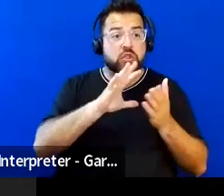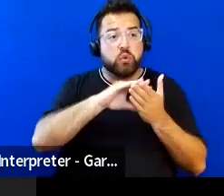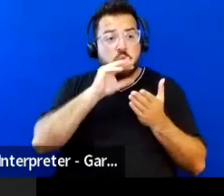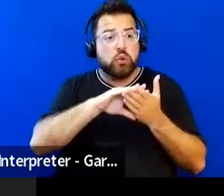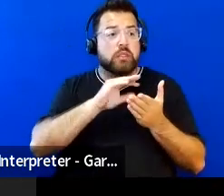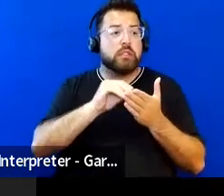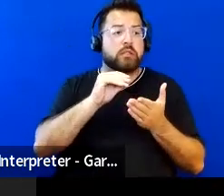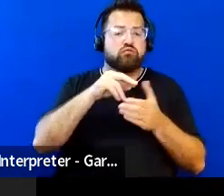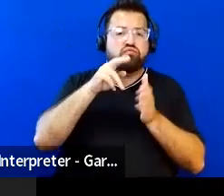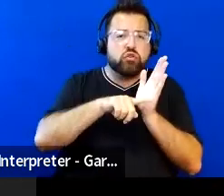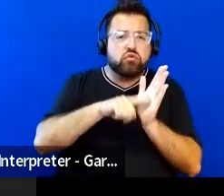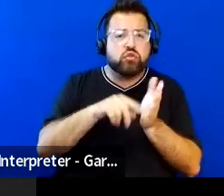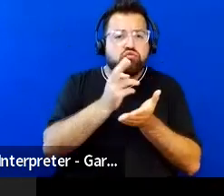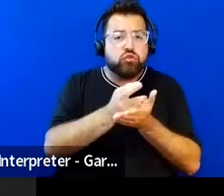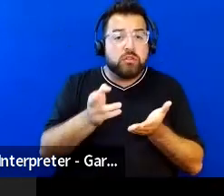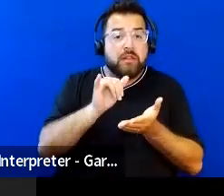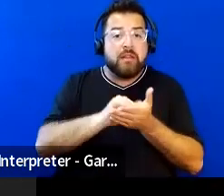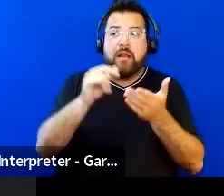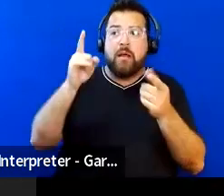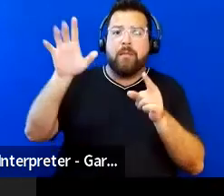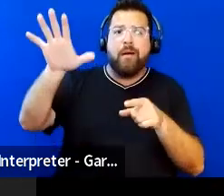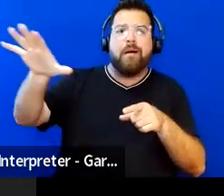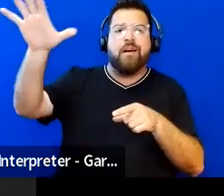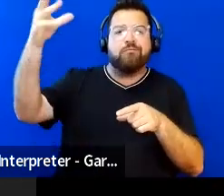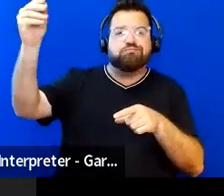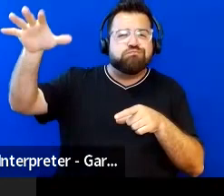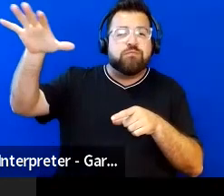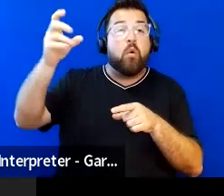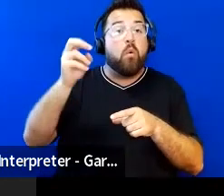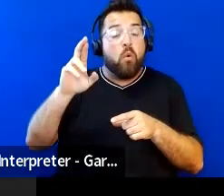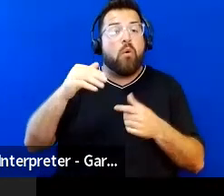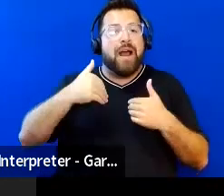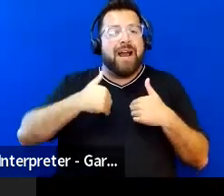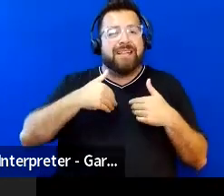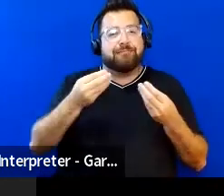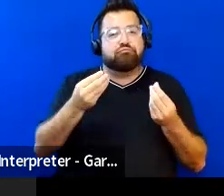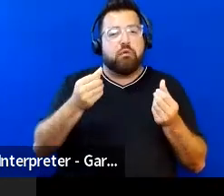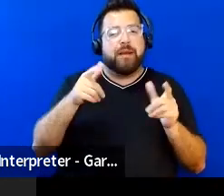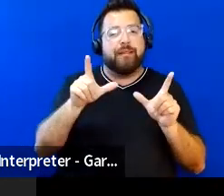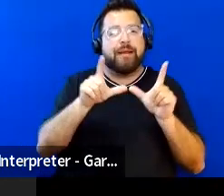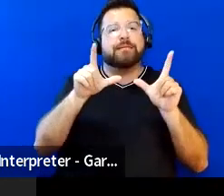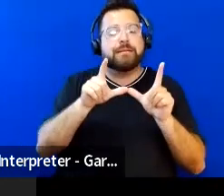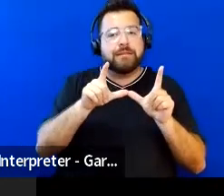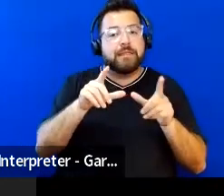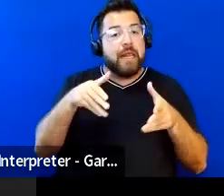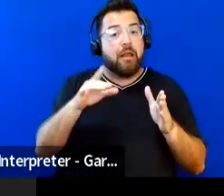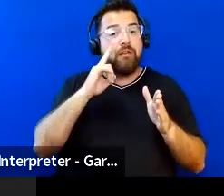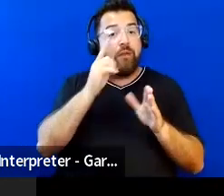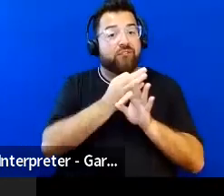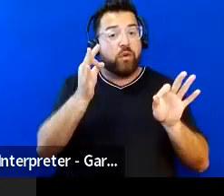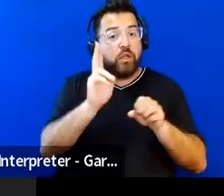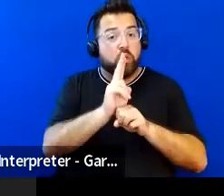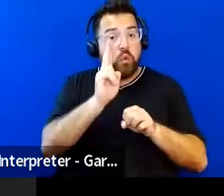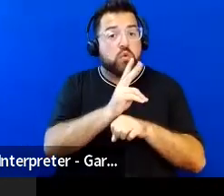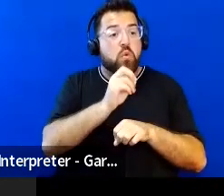resources that reside in the public domain or release under an intellectual property license that permits their free use and repurposing